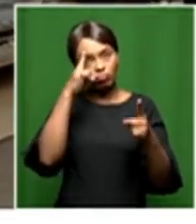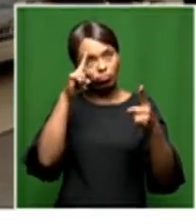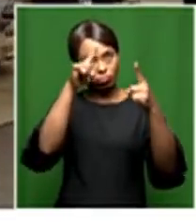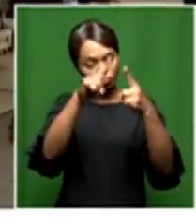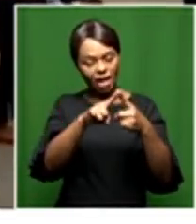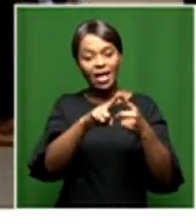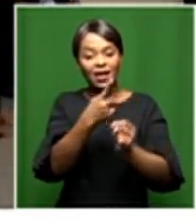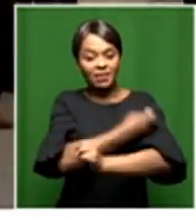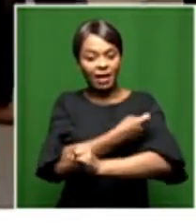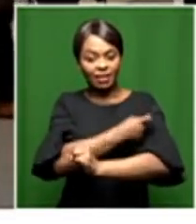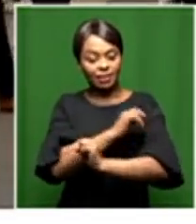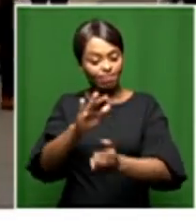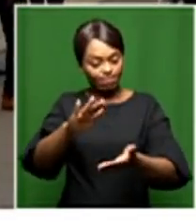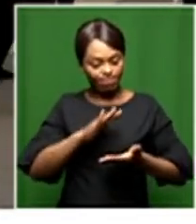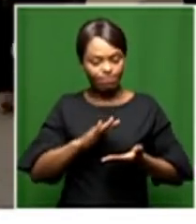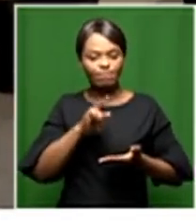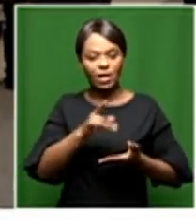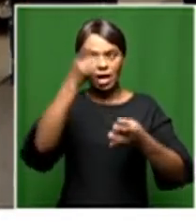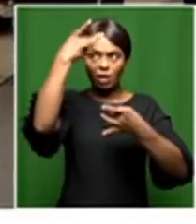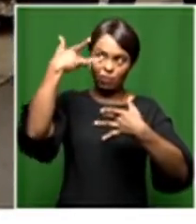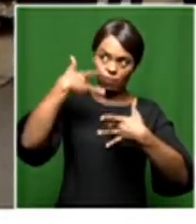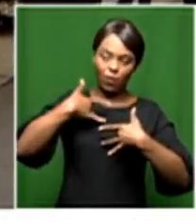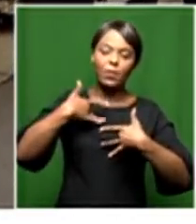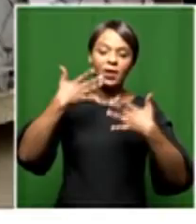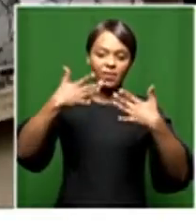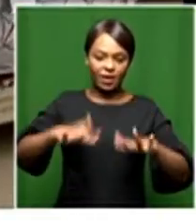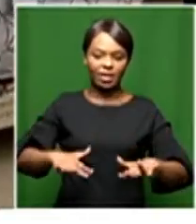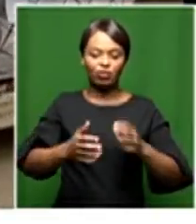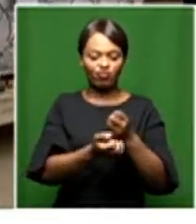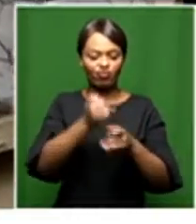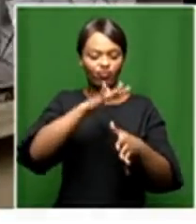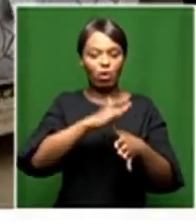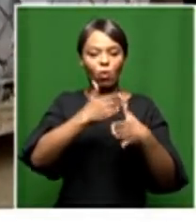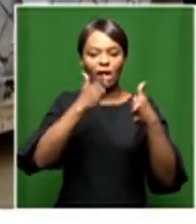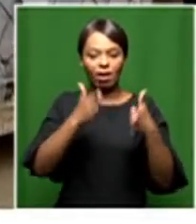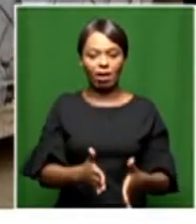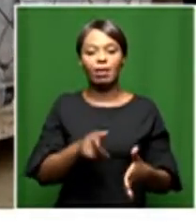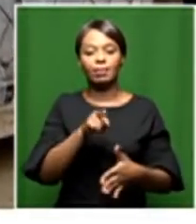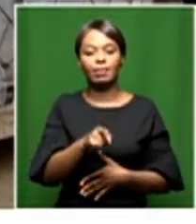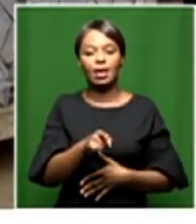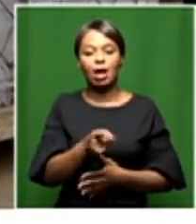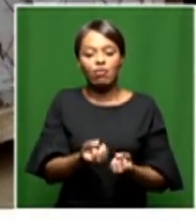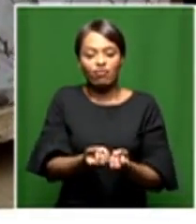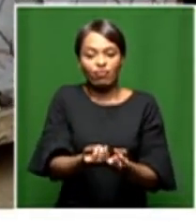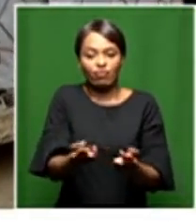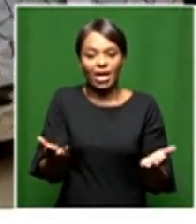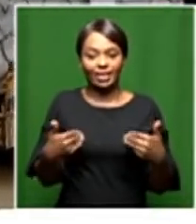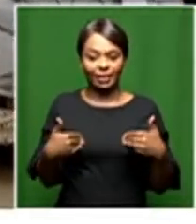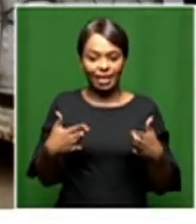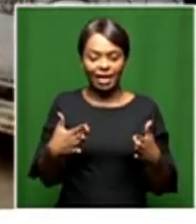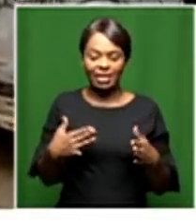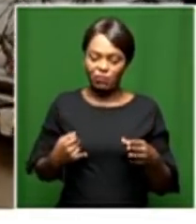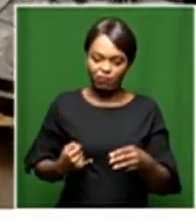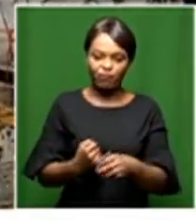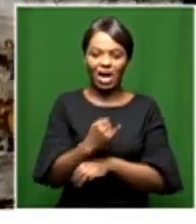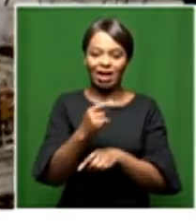the vaccine that has been received, we were informed that it is earmarked for the frontline workers and that the rollout begins